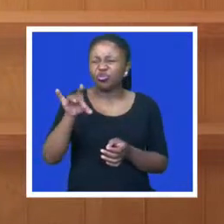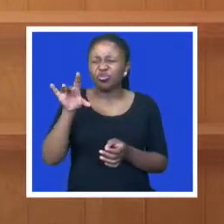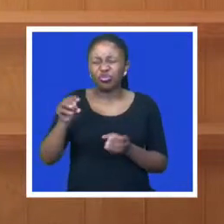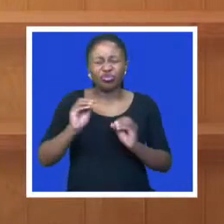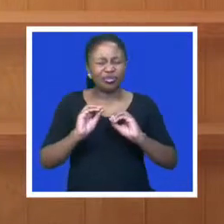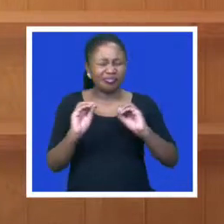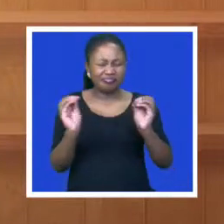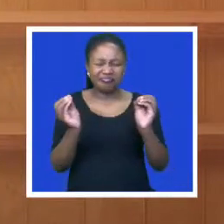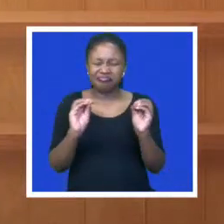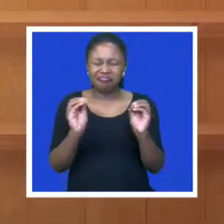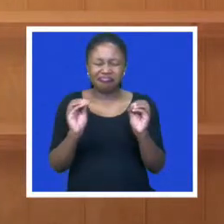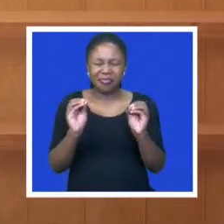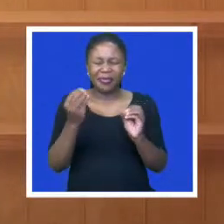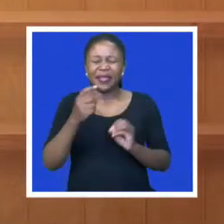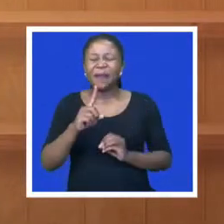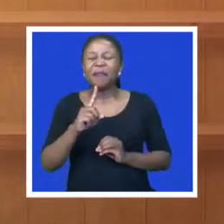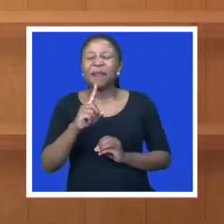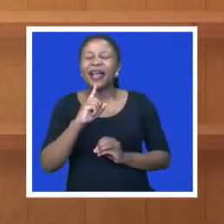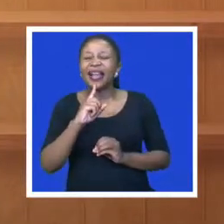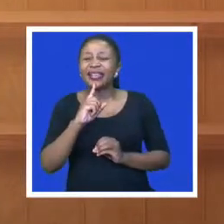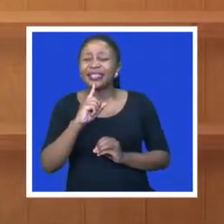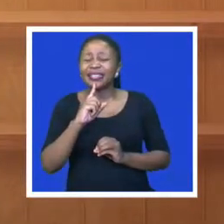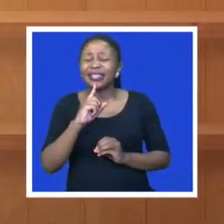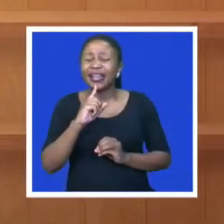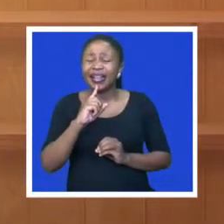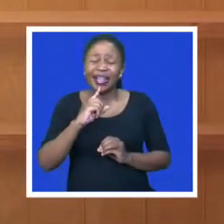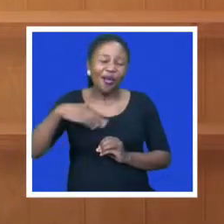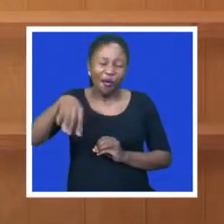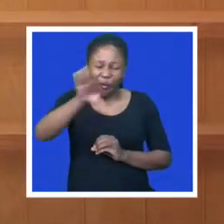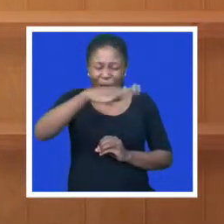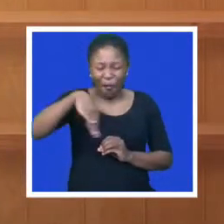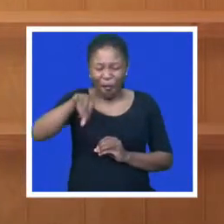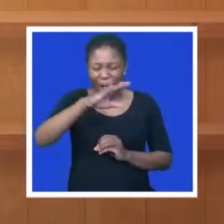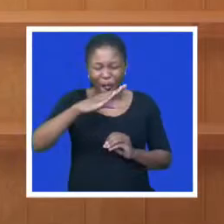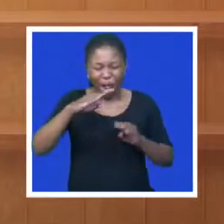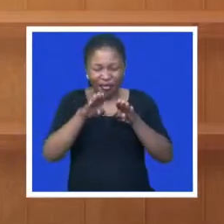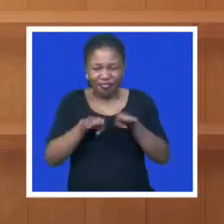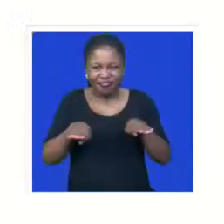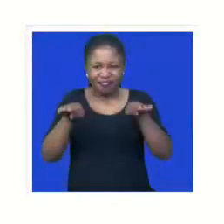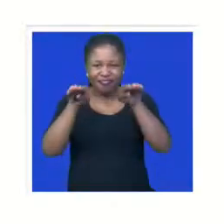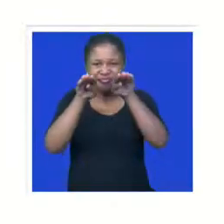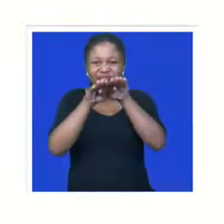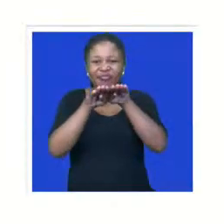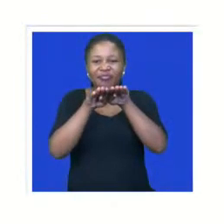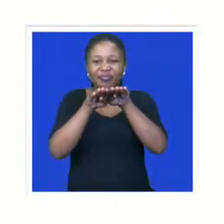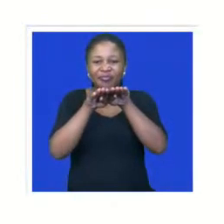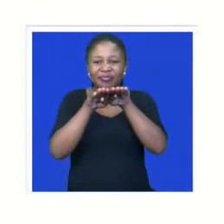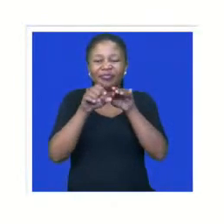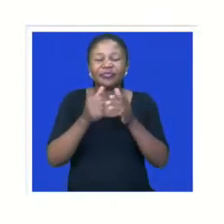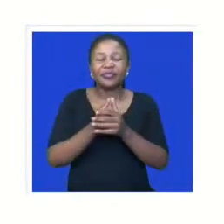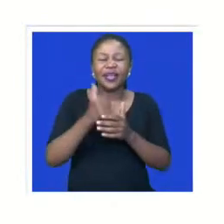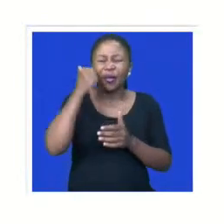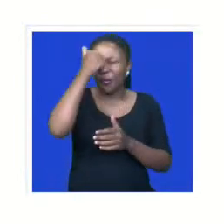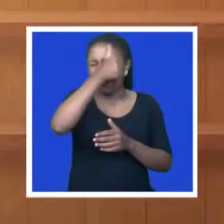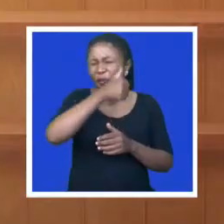we are all equal regardless of our status. Then God is powerful.